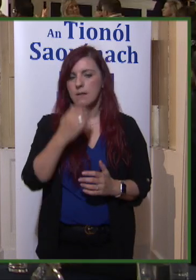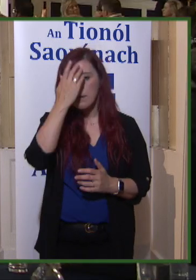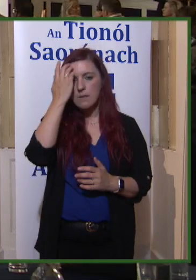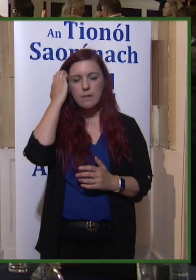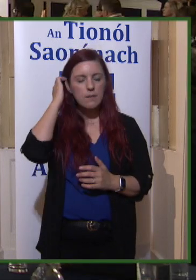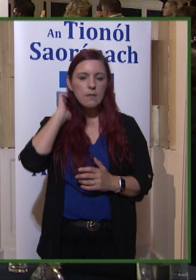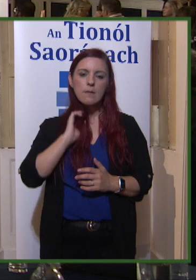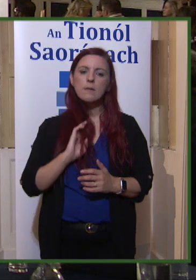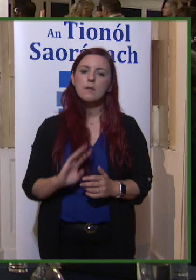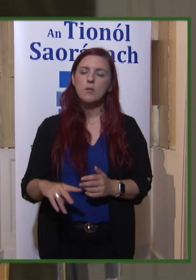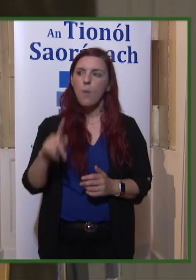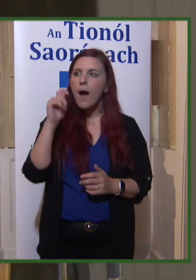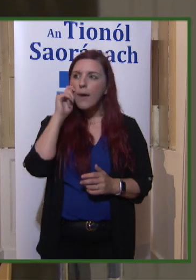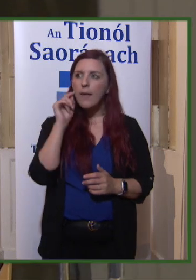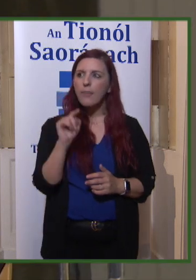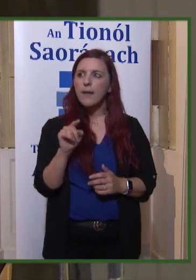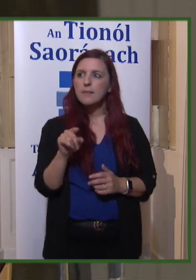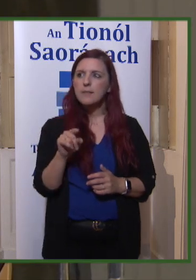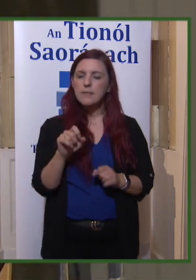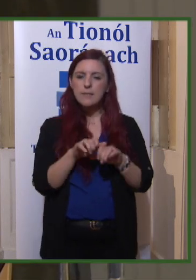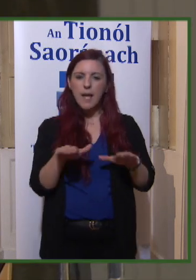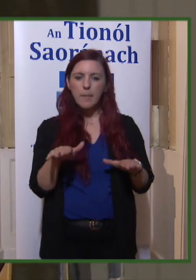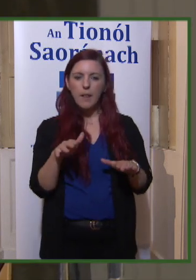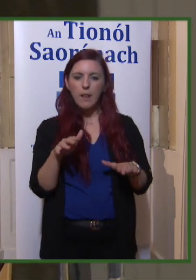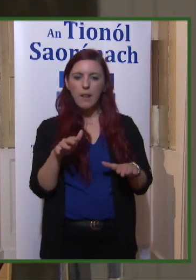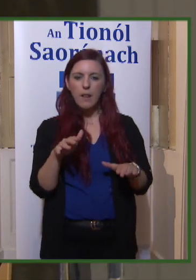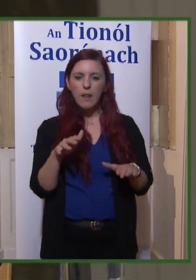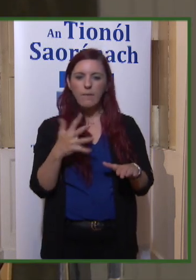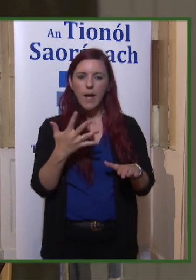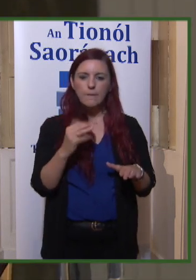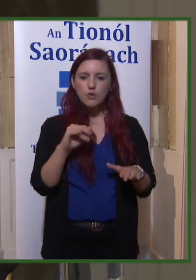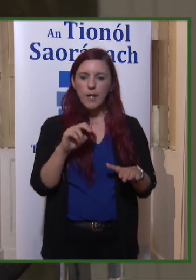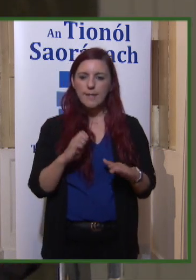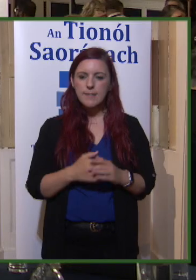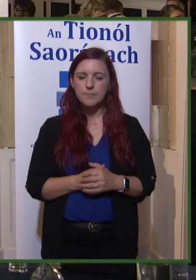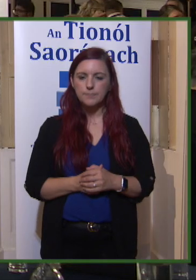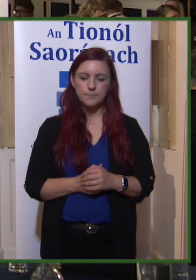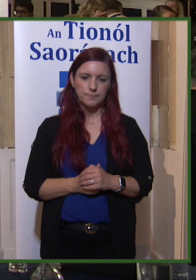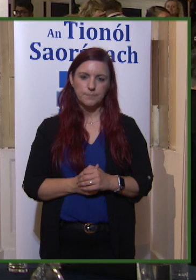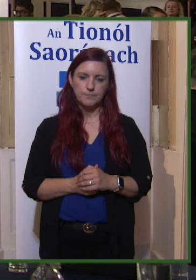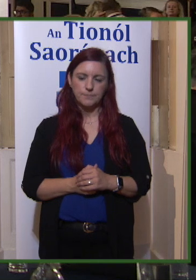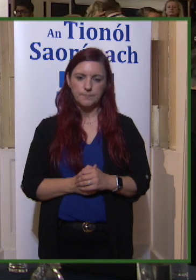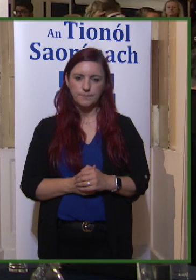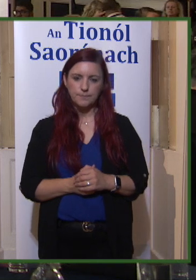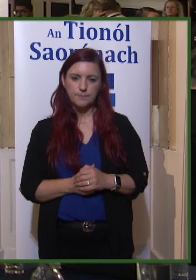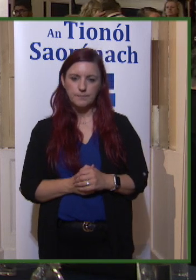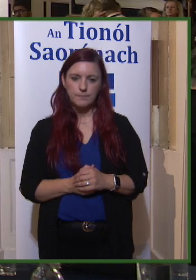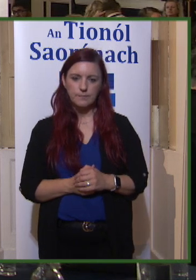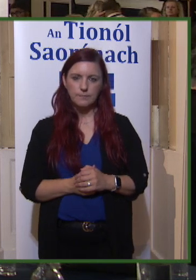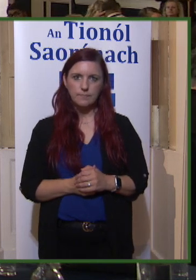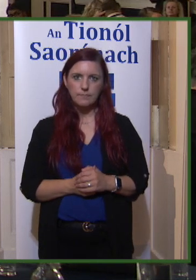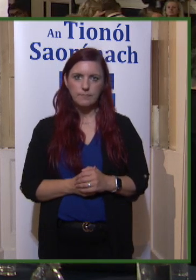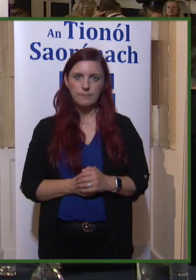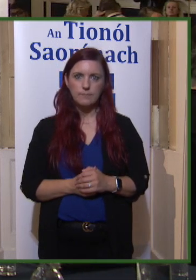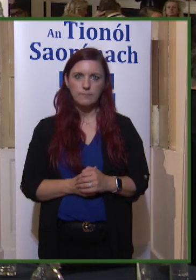one. Might solve that. Table 5 and Janice, please. Table 5. Thank you. Thanks, Paul.